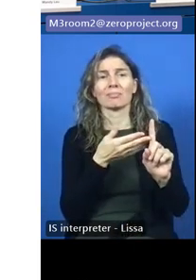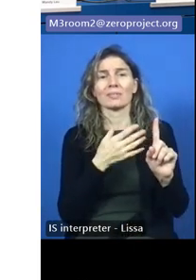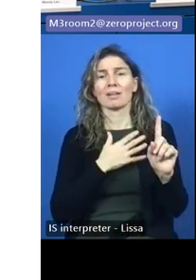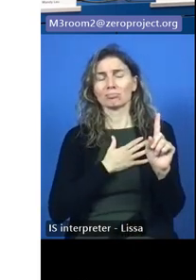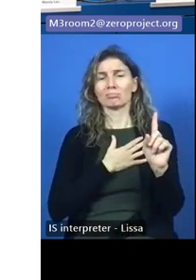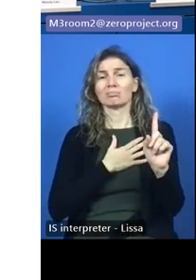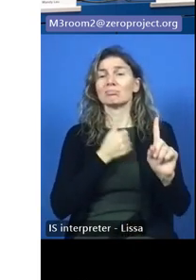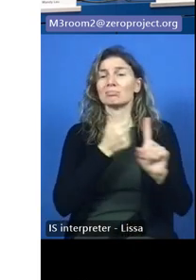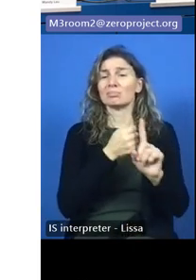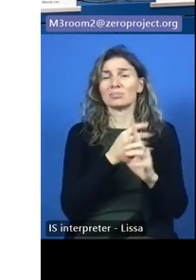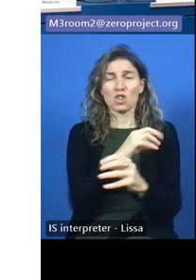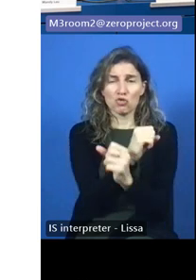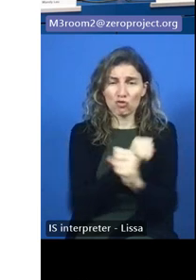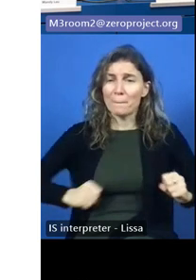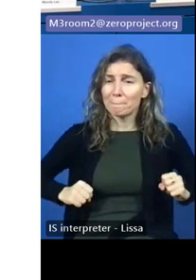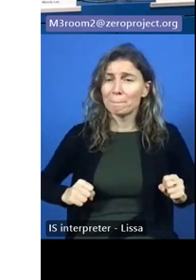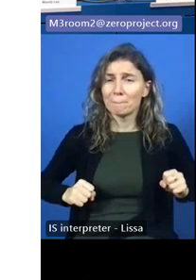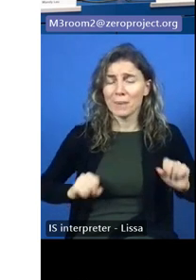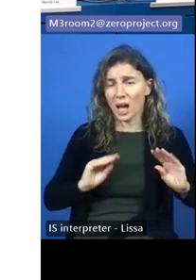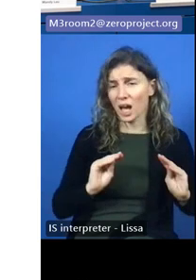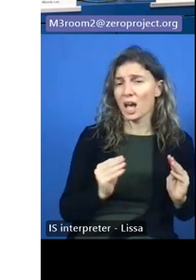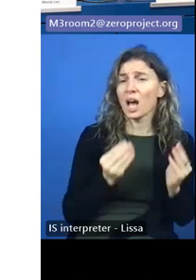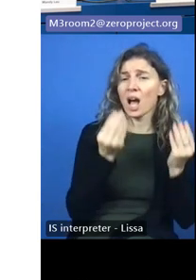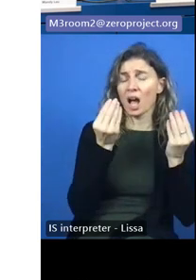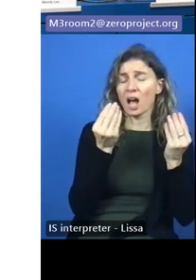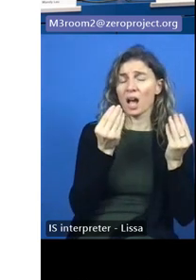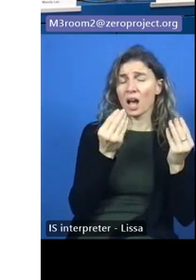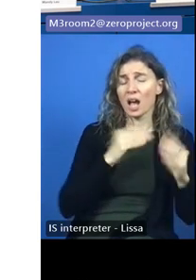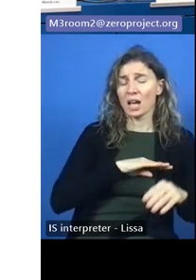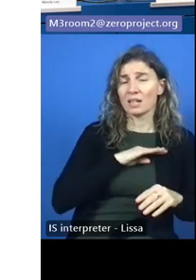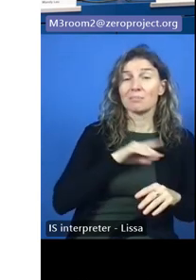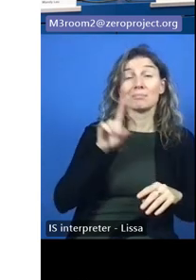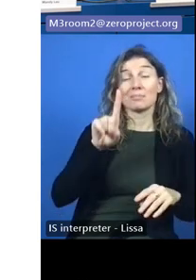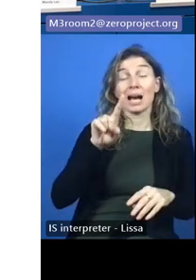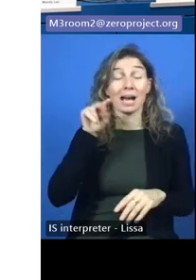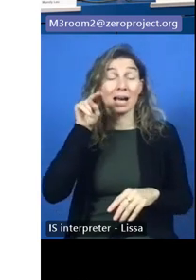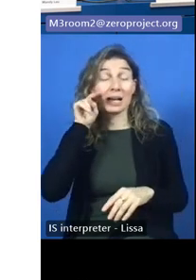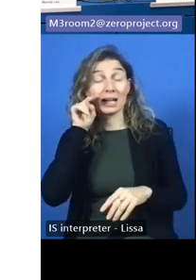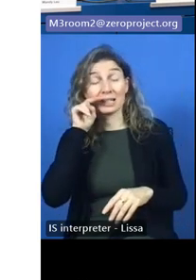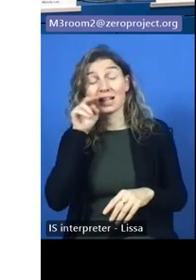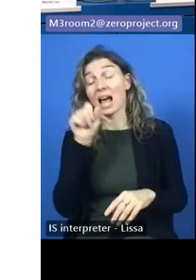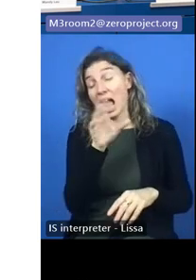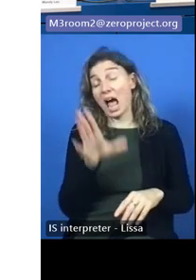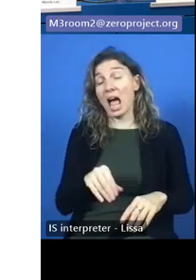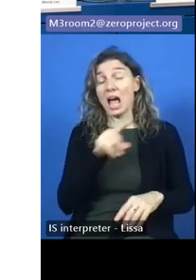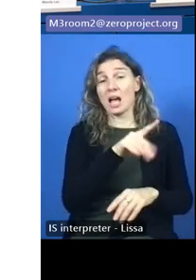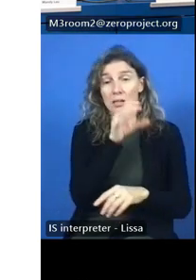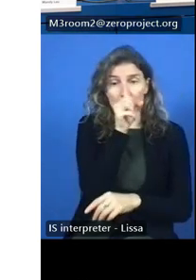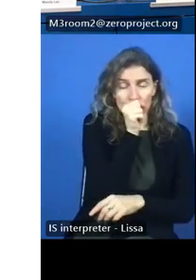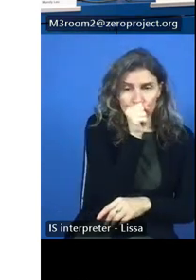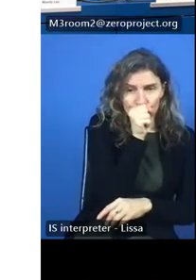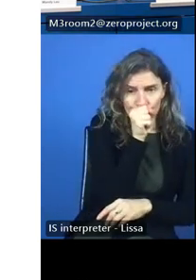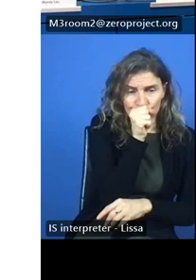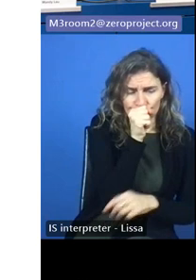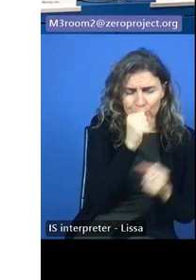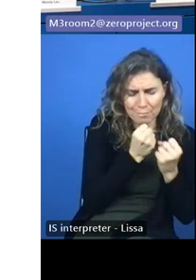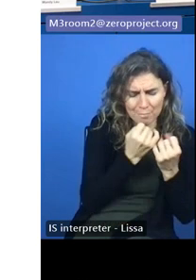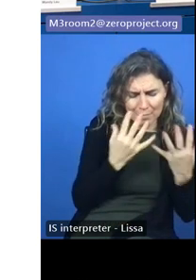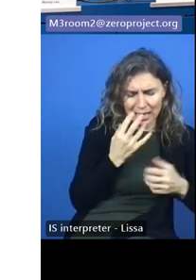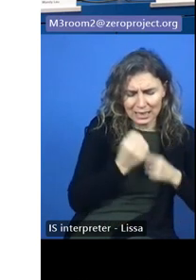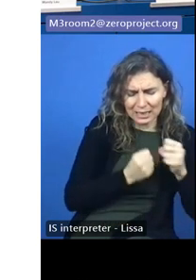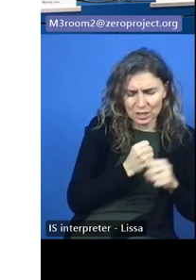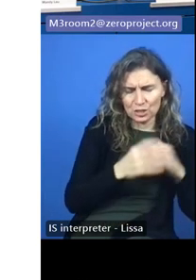age, but the culture of silence that we have in Africa, Nigeria particularly, made her not speak out for many years.